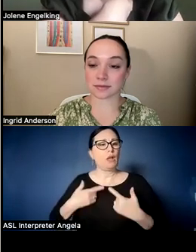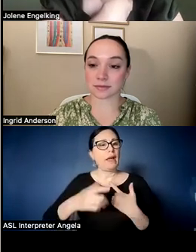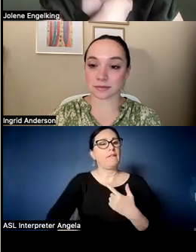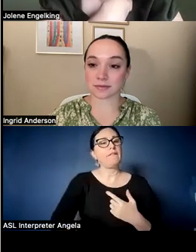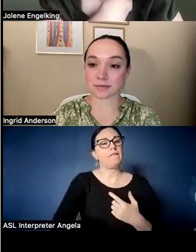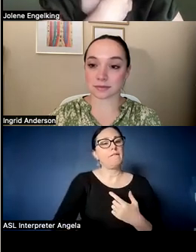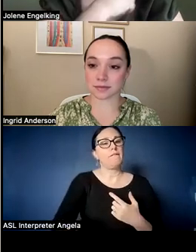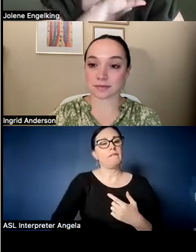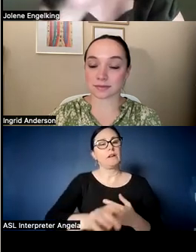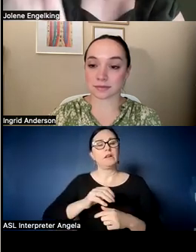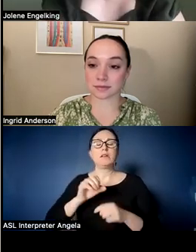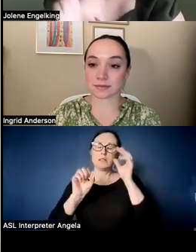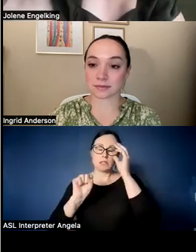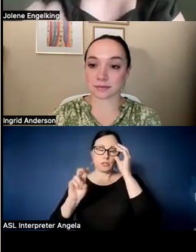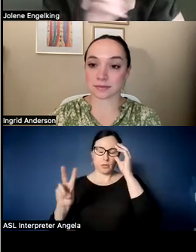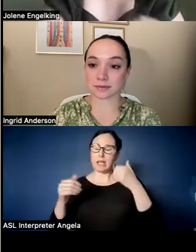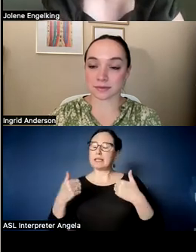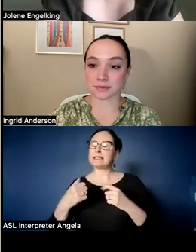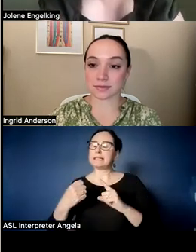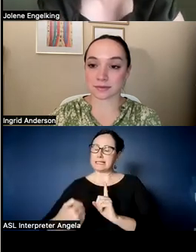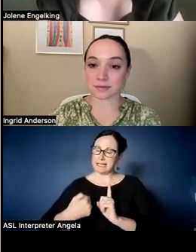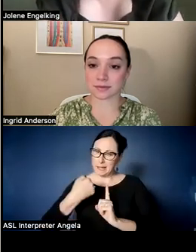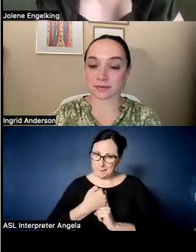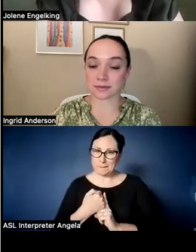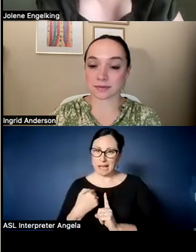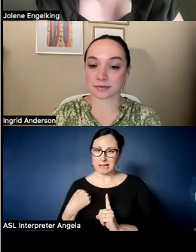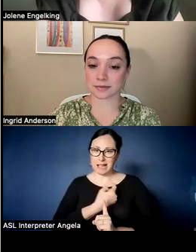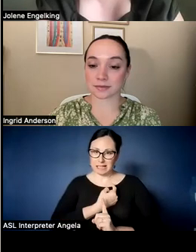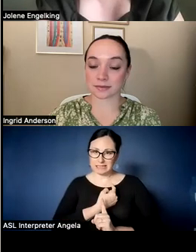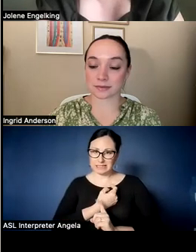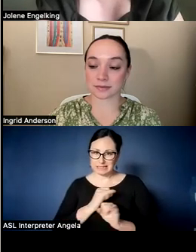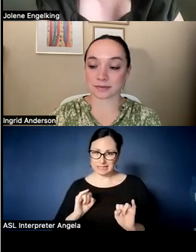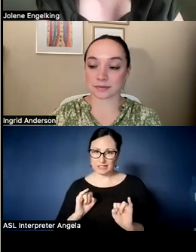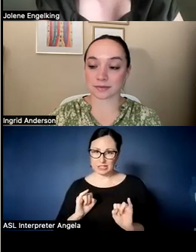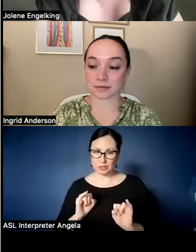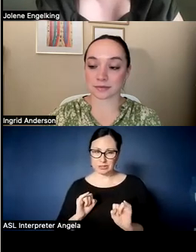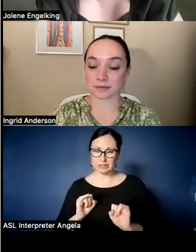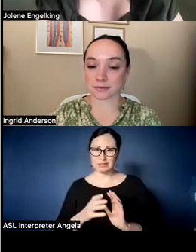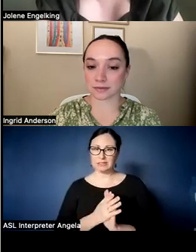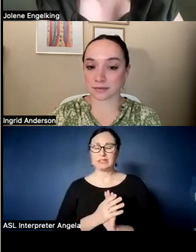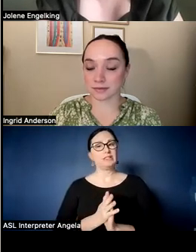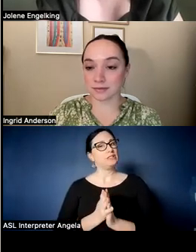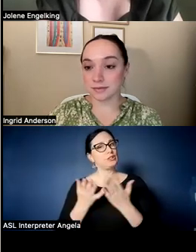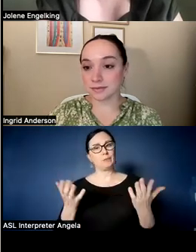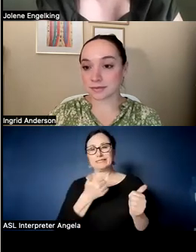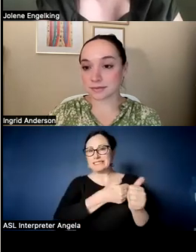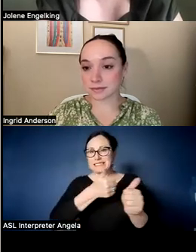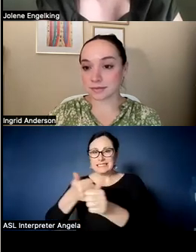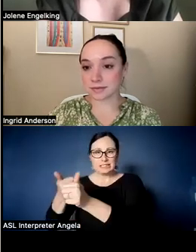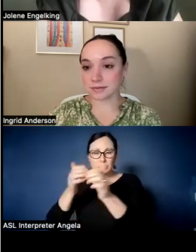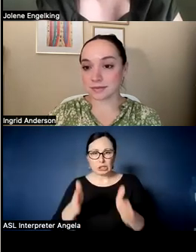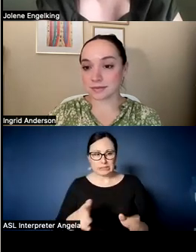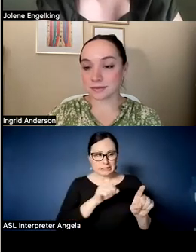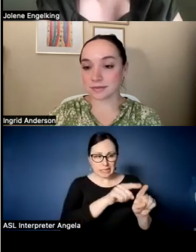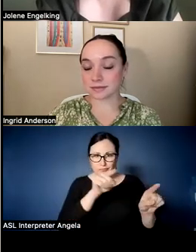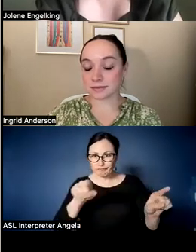individuals, in that whole medicine wheel, especially, and that's going to vary depending on each and every person in so many different ways,